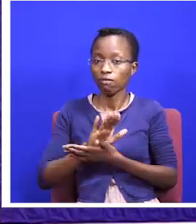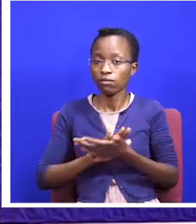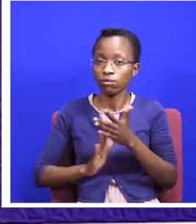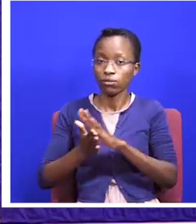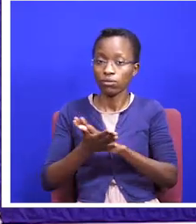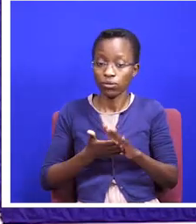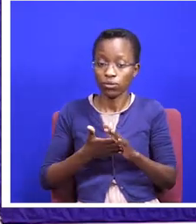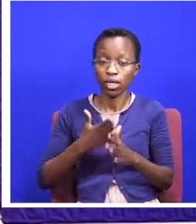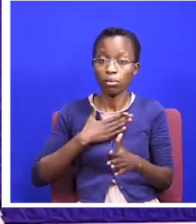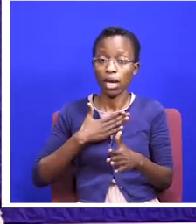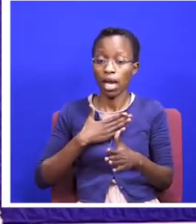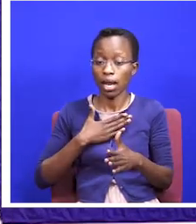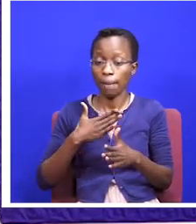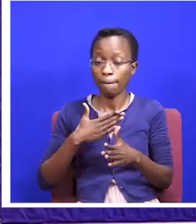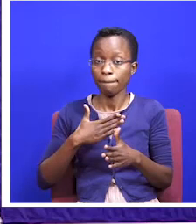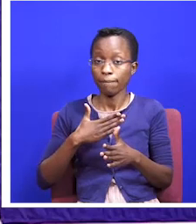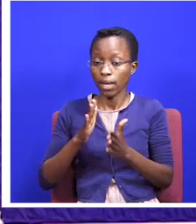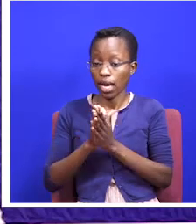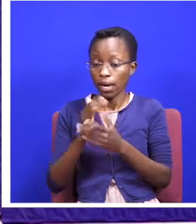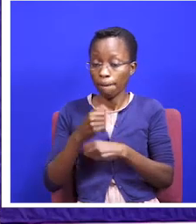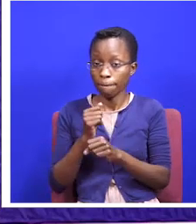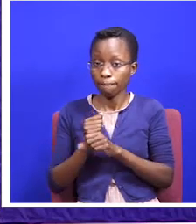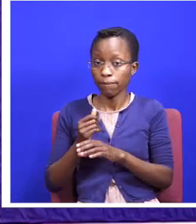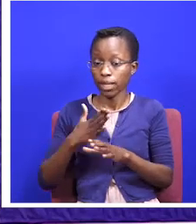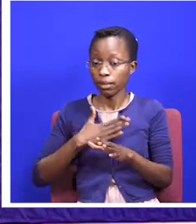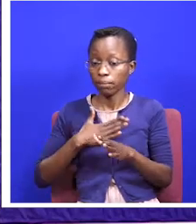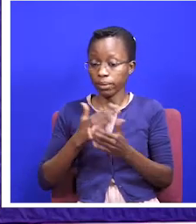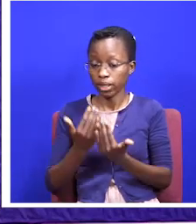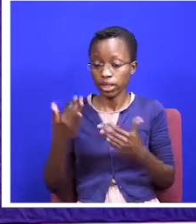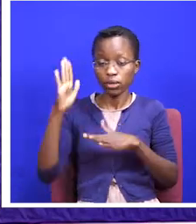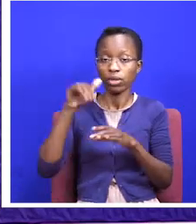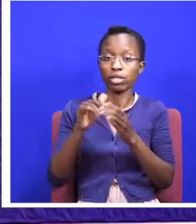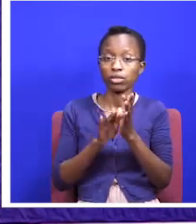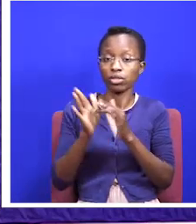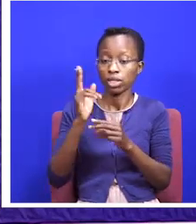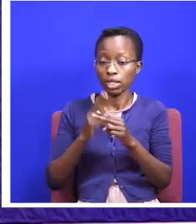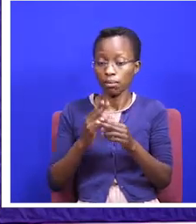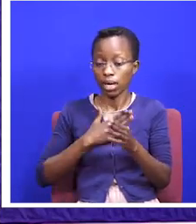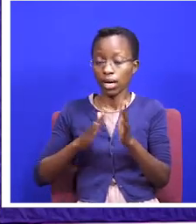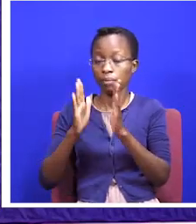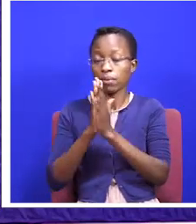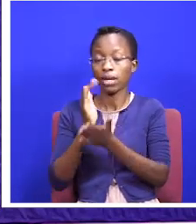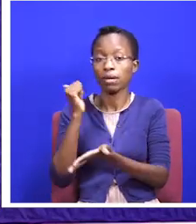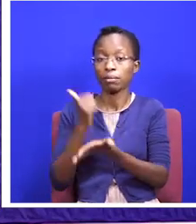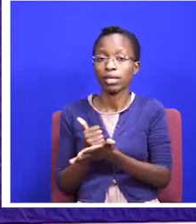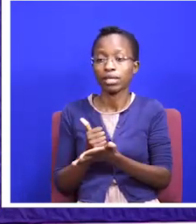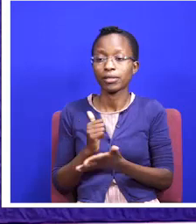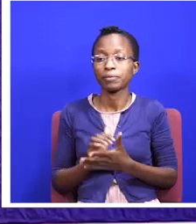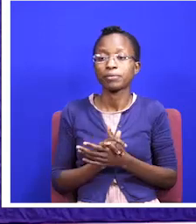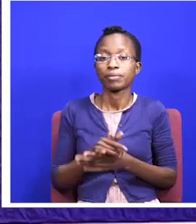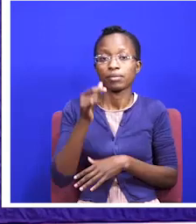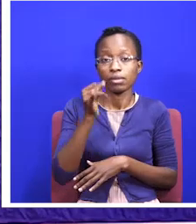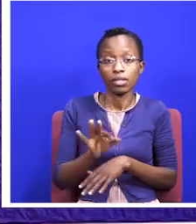God, forgive me and make me your child. In Jesus' name I pray,